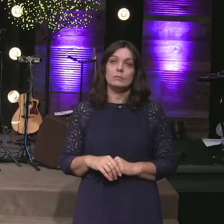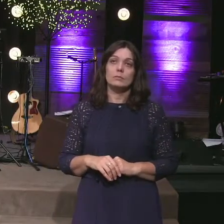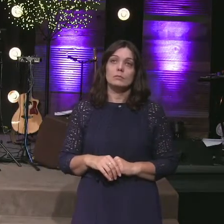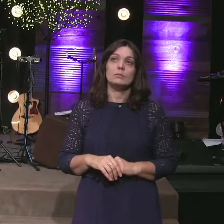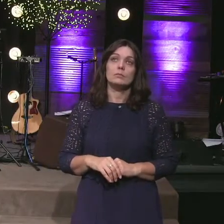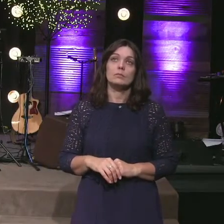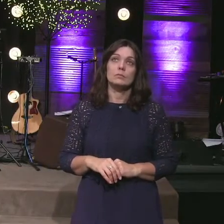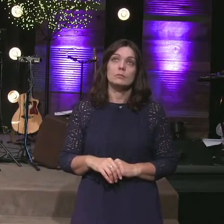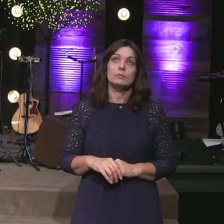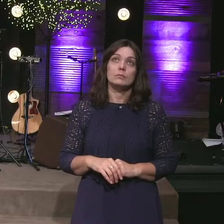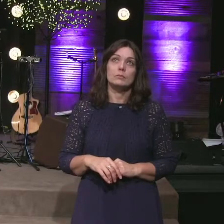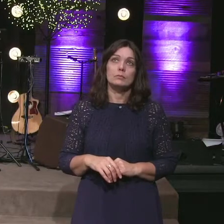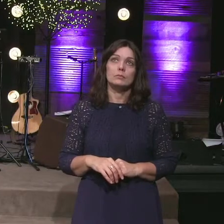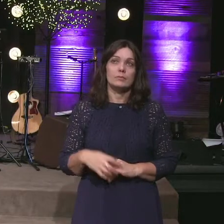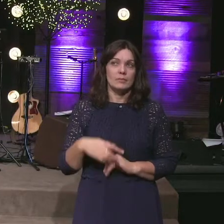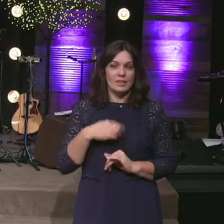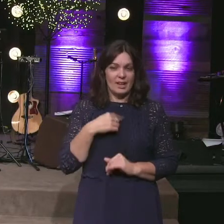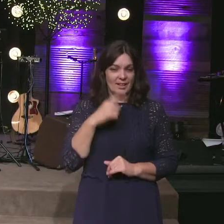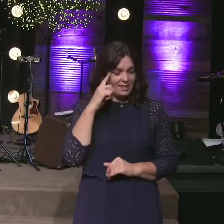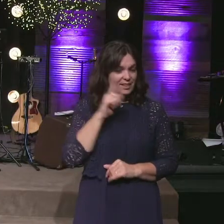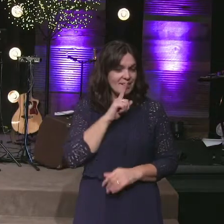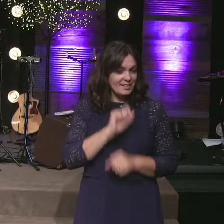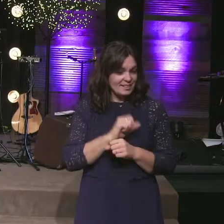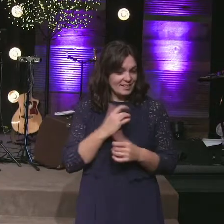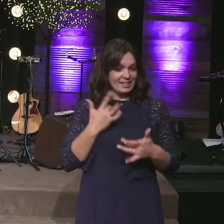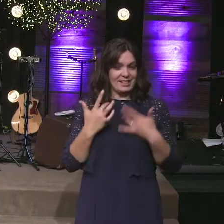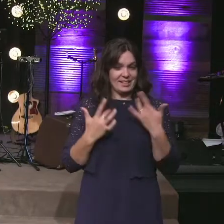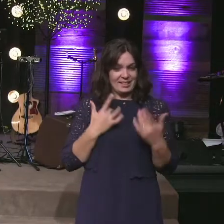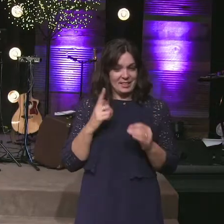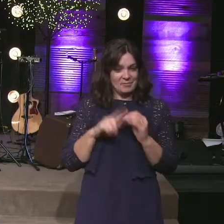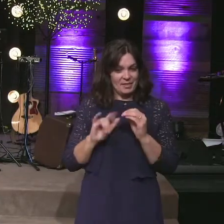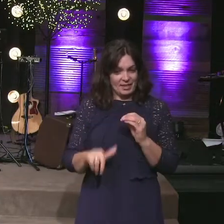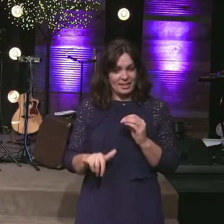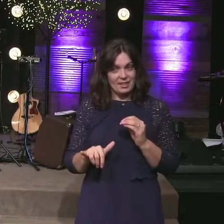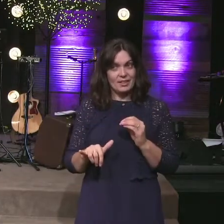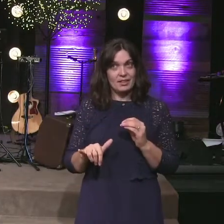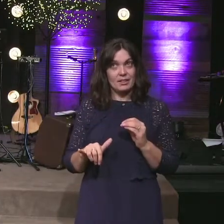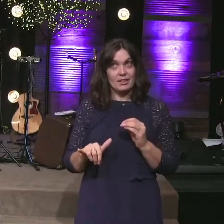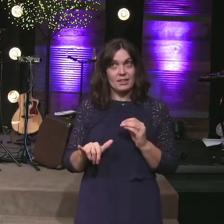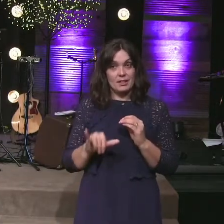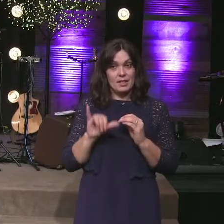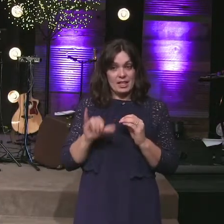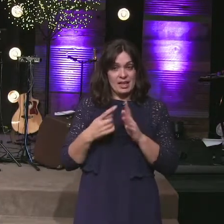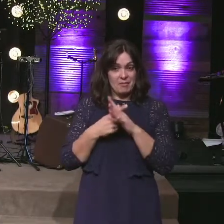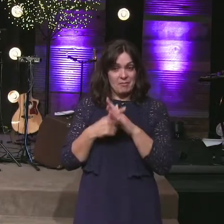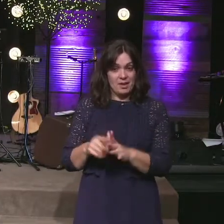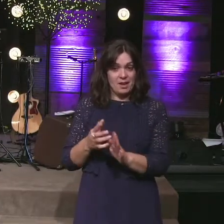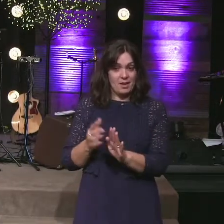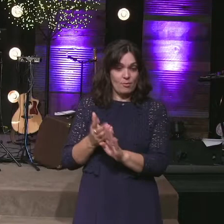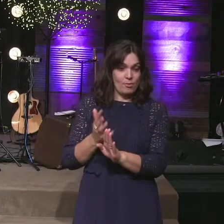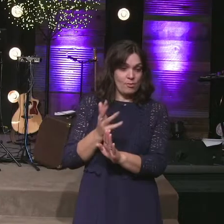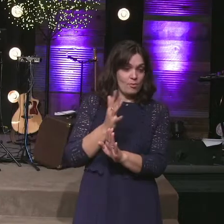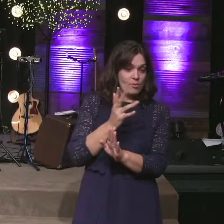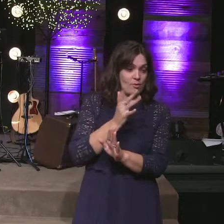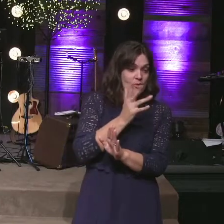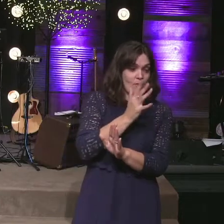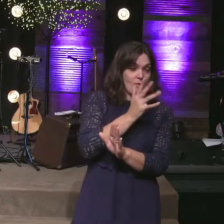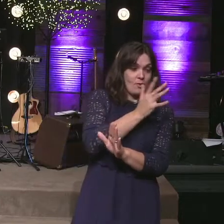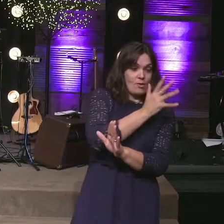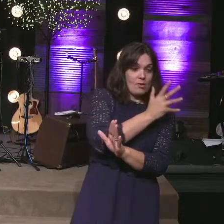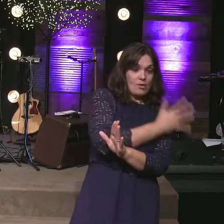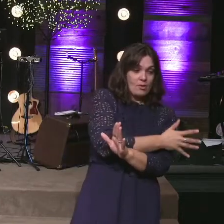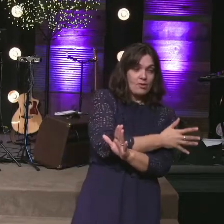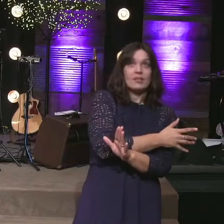I think it's exciting to think about that thing which began in this. All those years ago, it began in this.